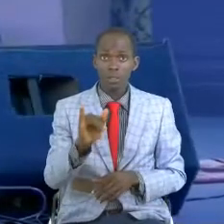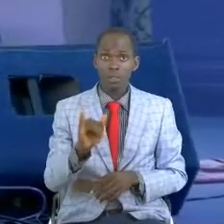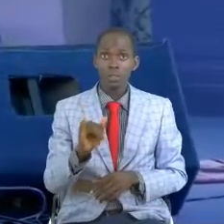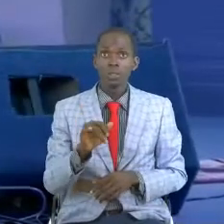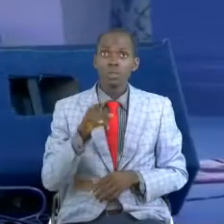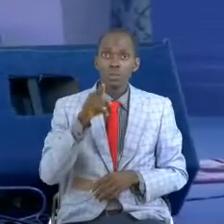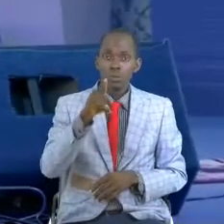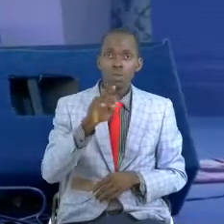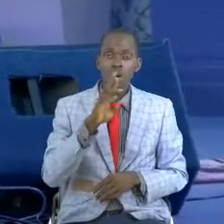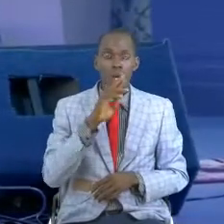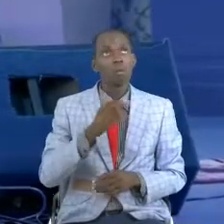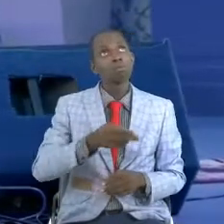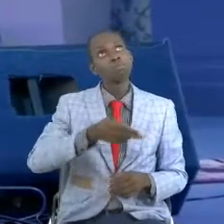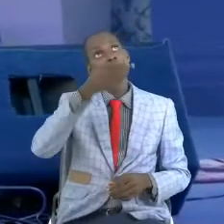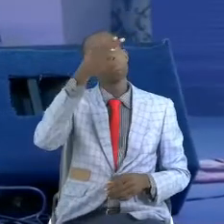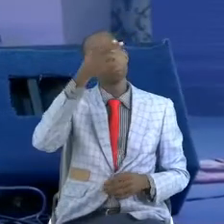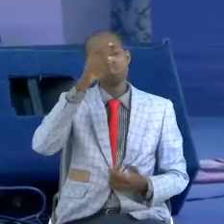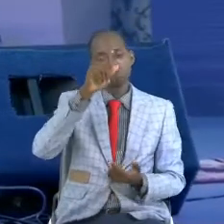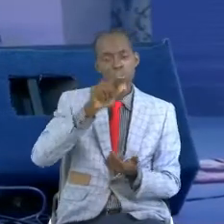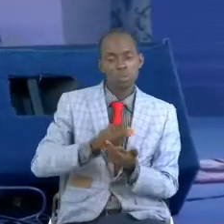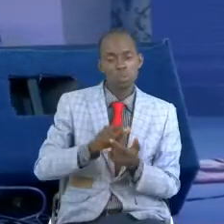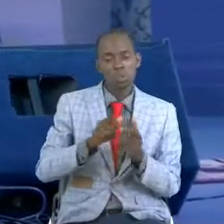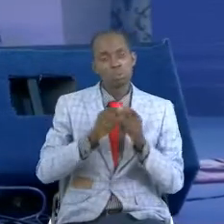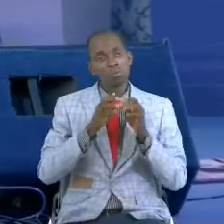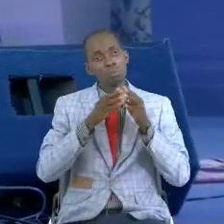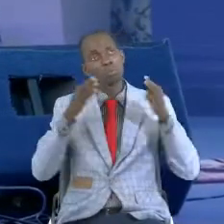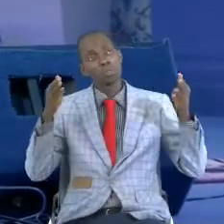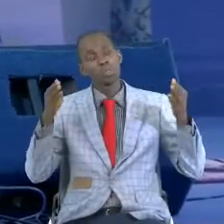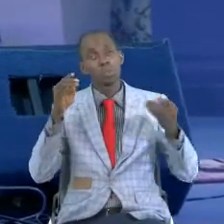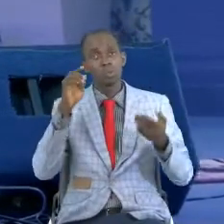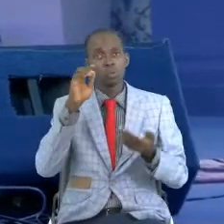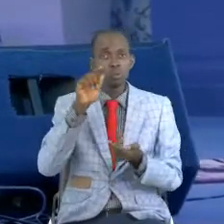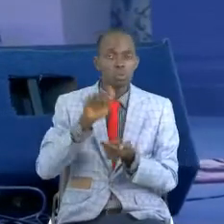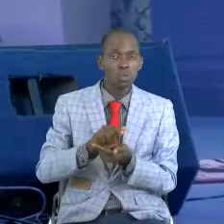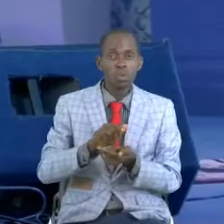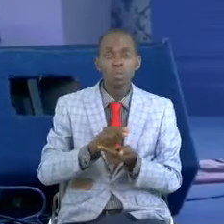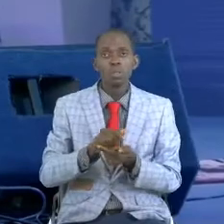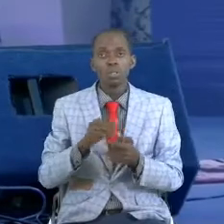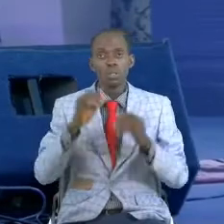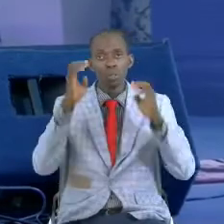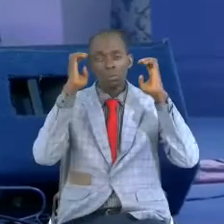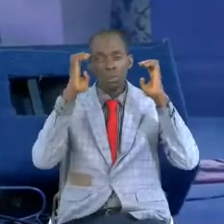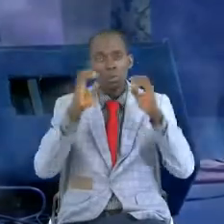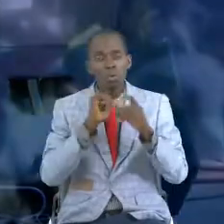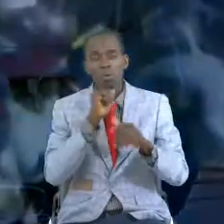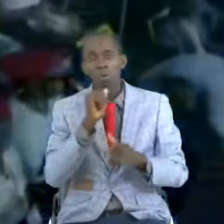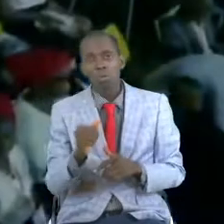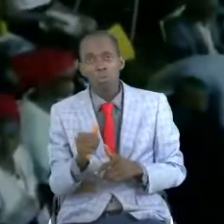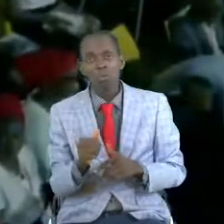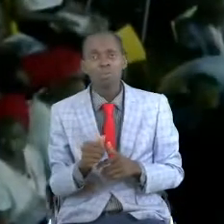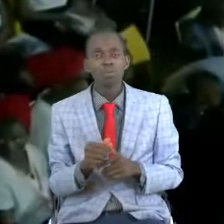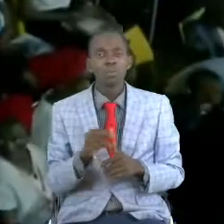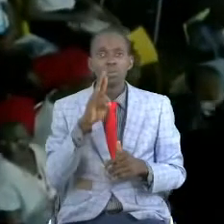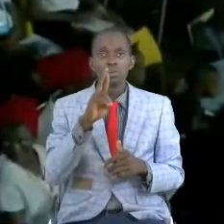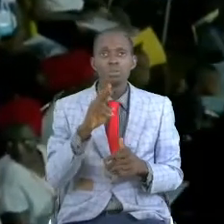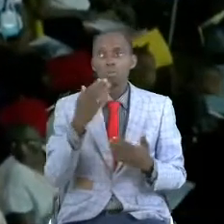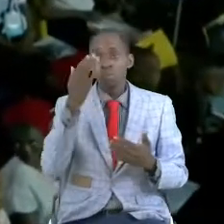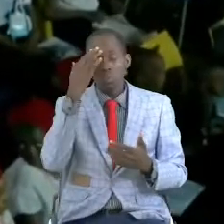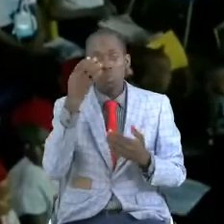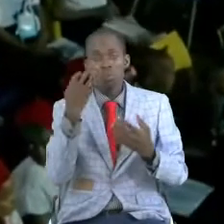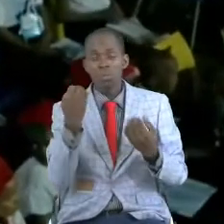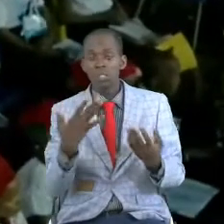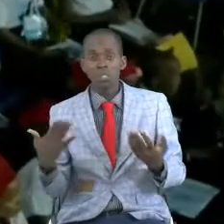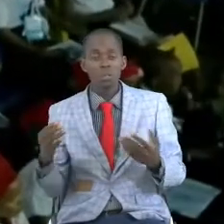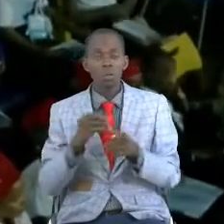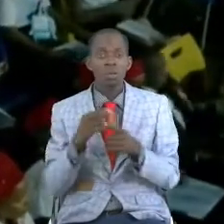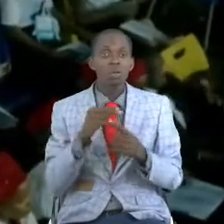low, you're big or you are small, you're educated or you are not educated, you're civilized or you are not civilized, you